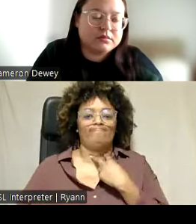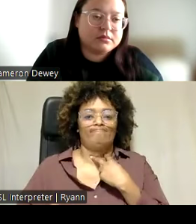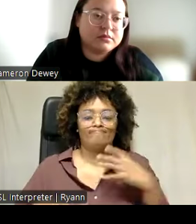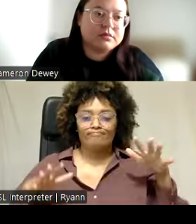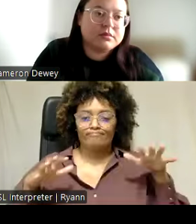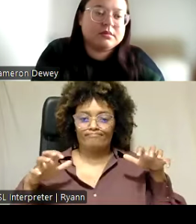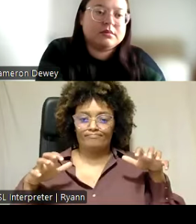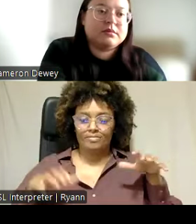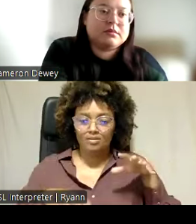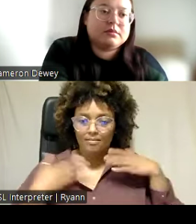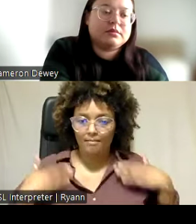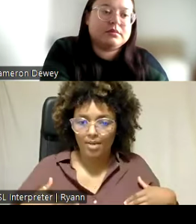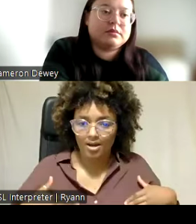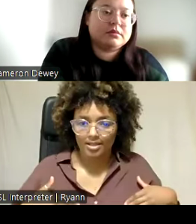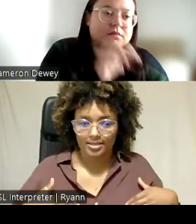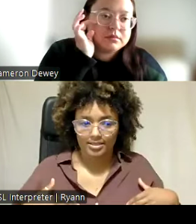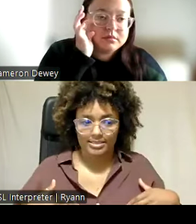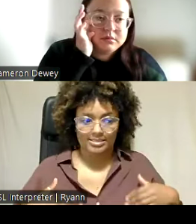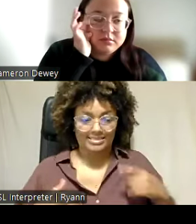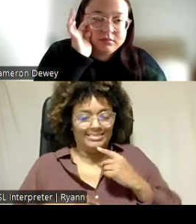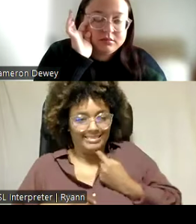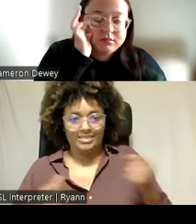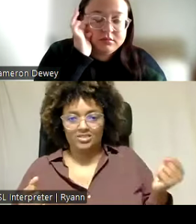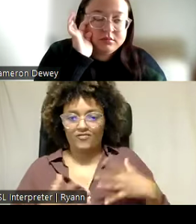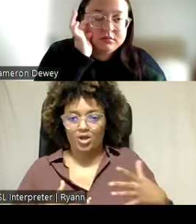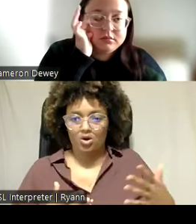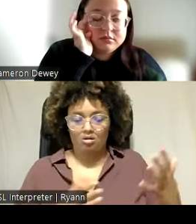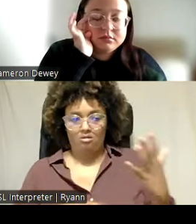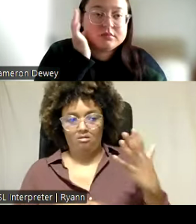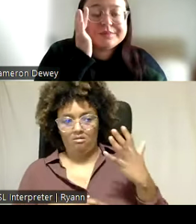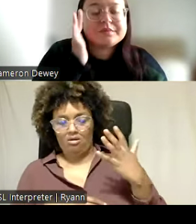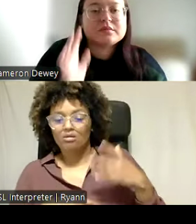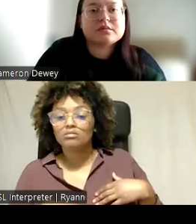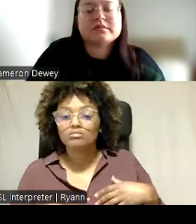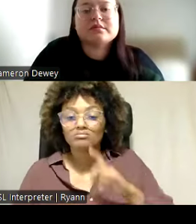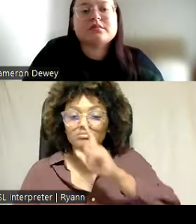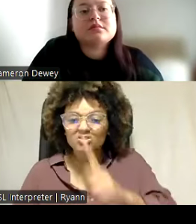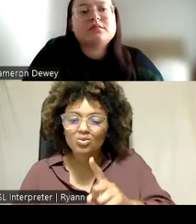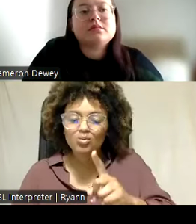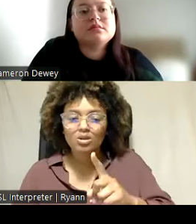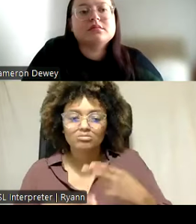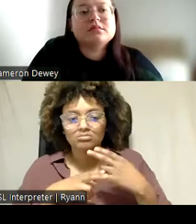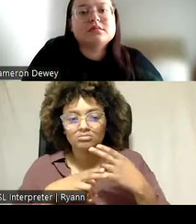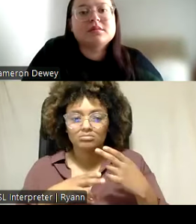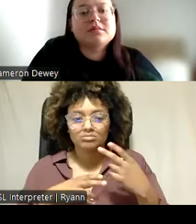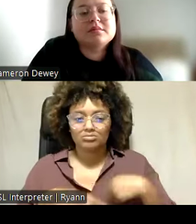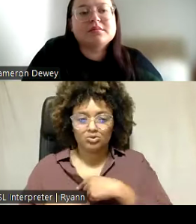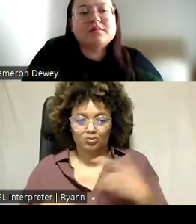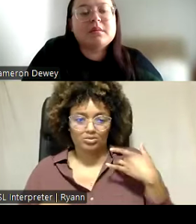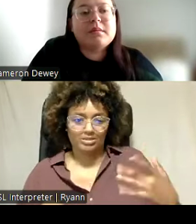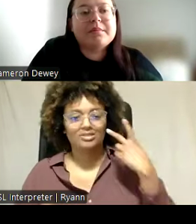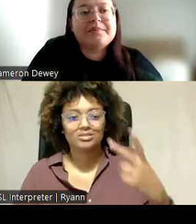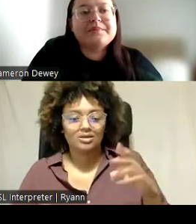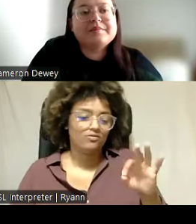fear. You might see that survivors describe this as freezing up. It is usually onset at the point of touch.